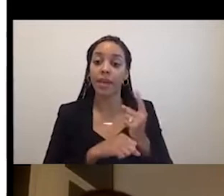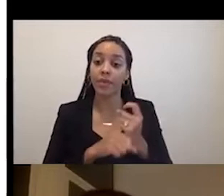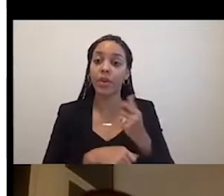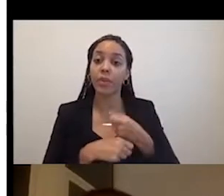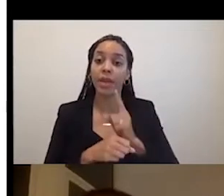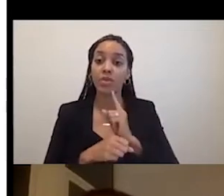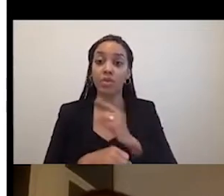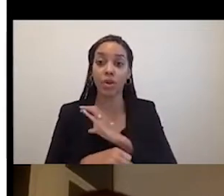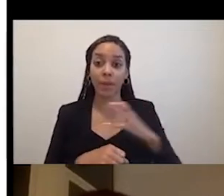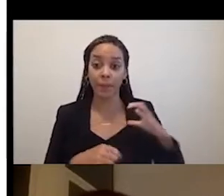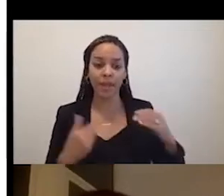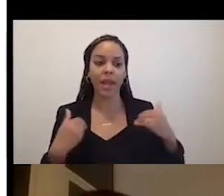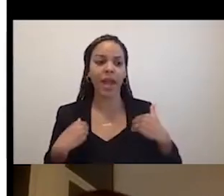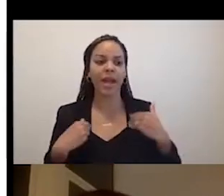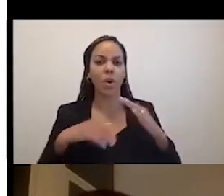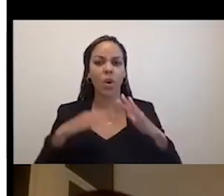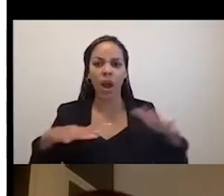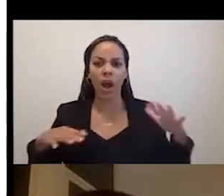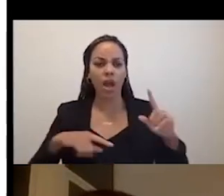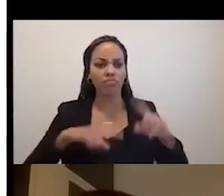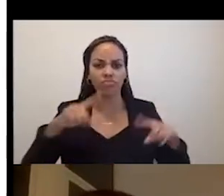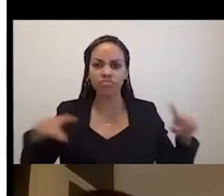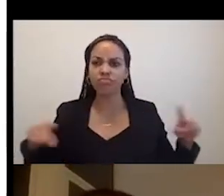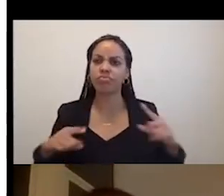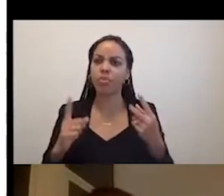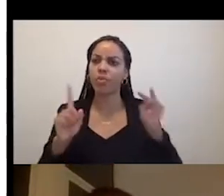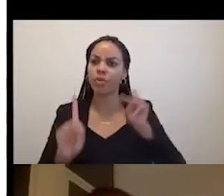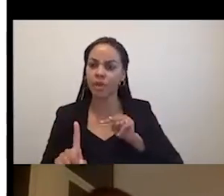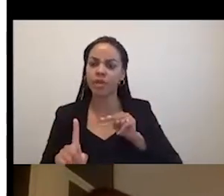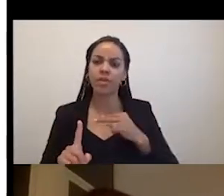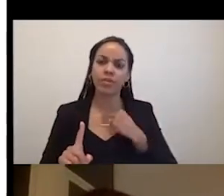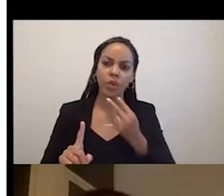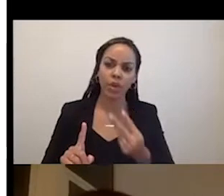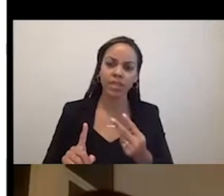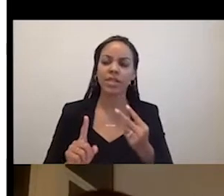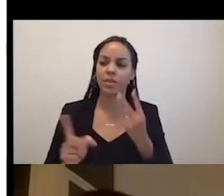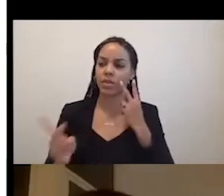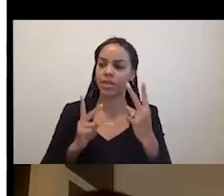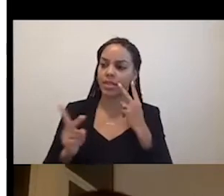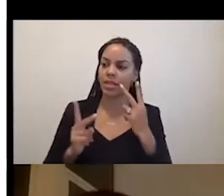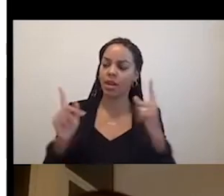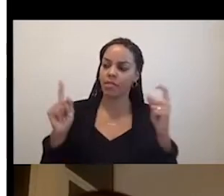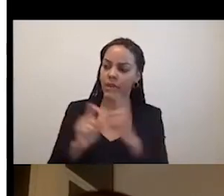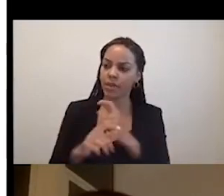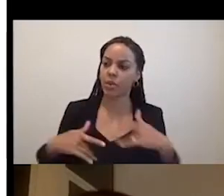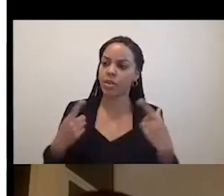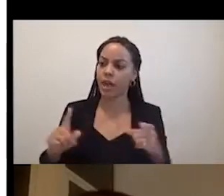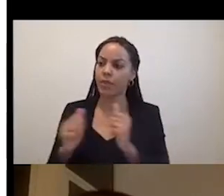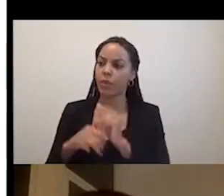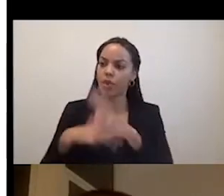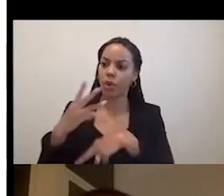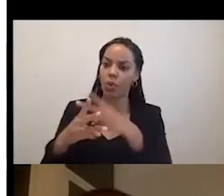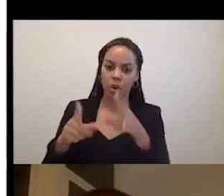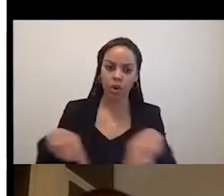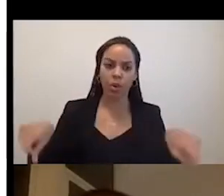of practices and voices, and that reflect the urgencies and complexities of what's going on in the world around us, that pose